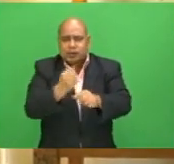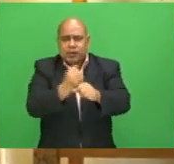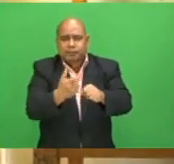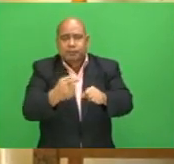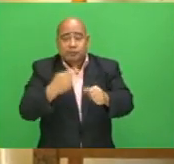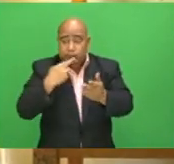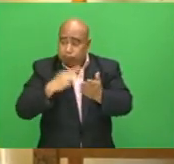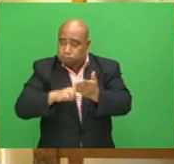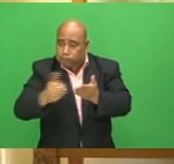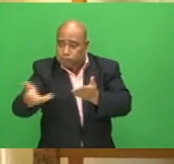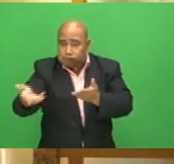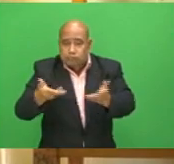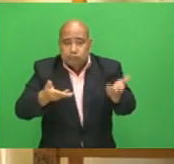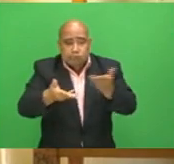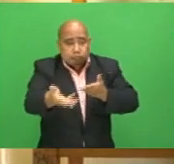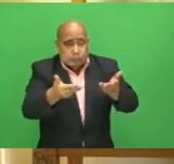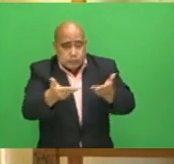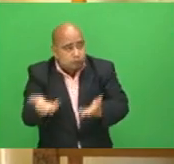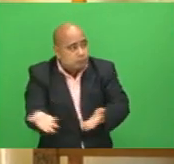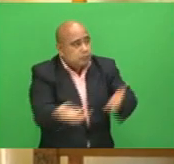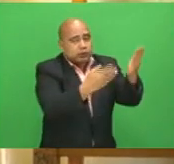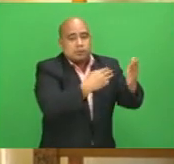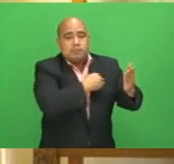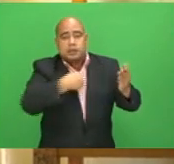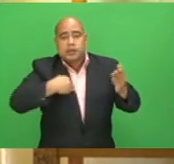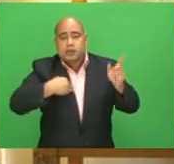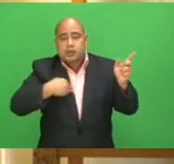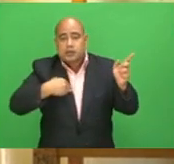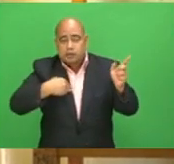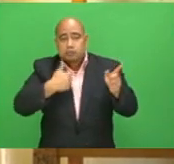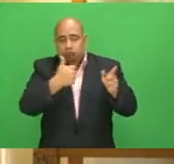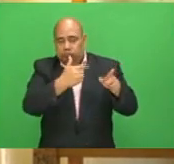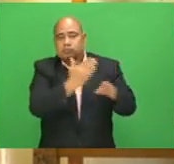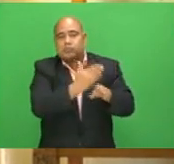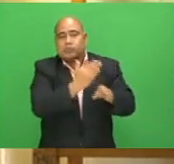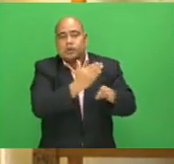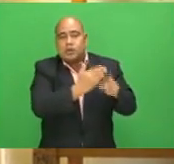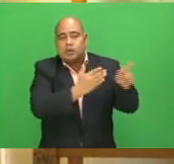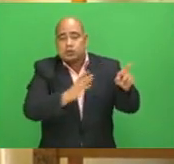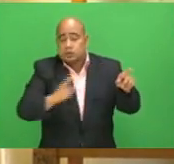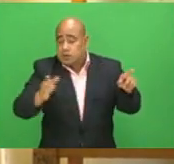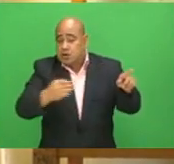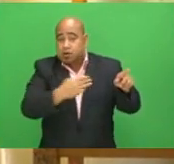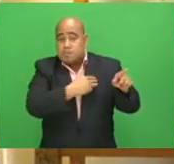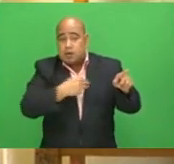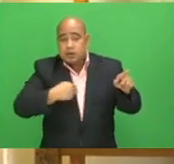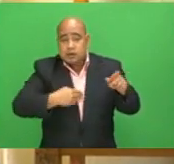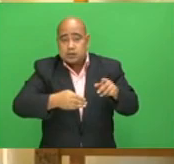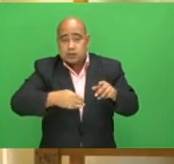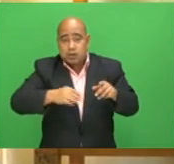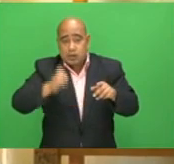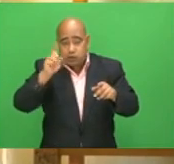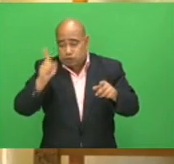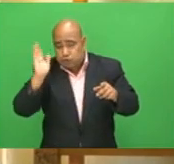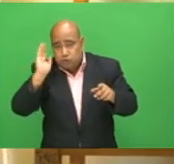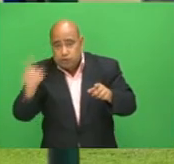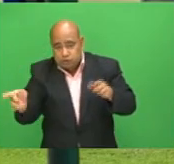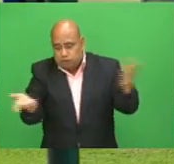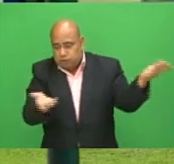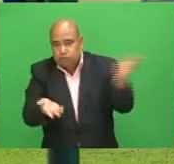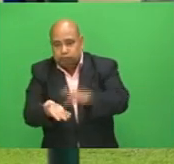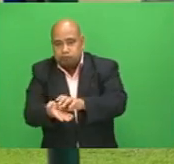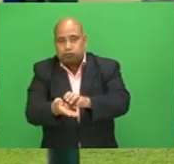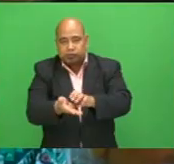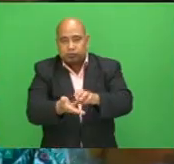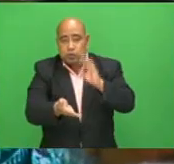to the ministry. I am working closely with the school principal on this and hopefully release the grant soon when all this is met.